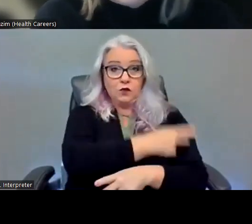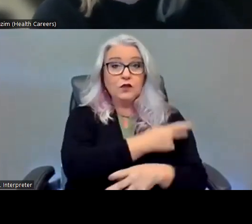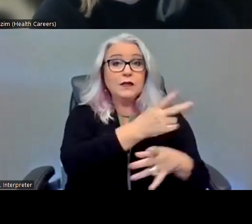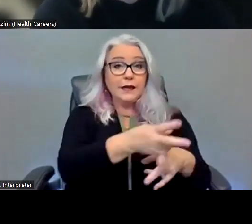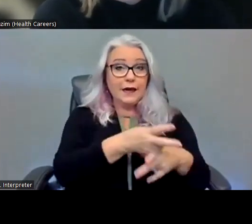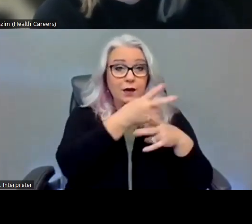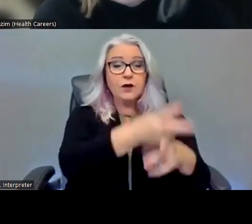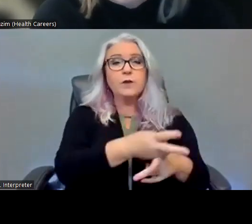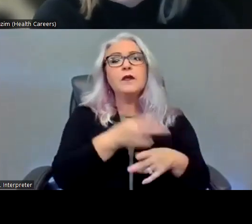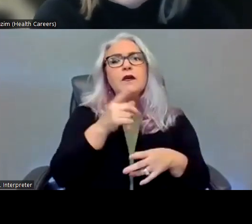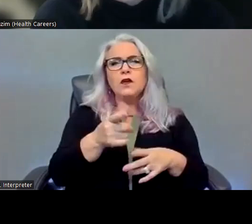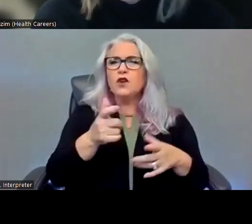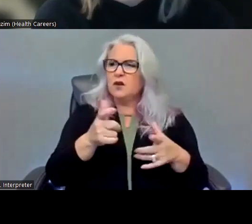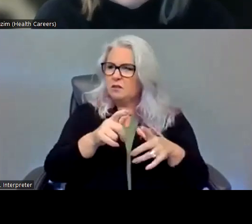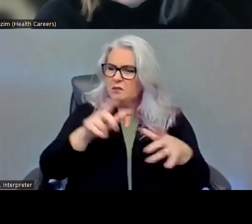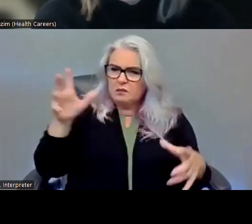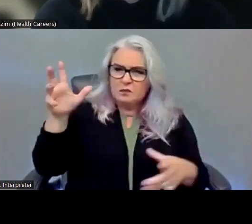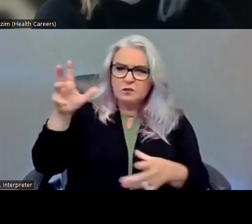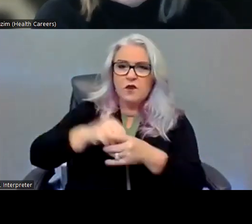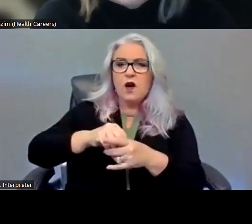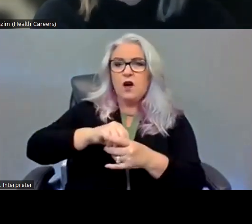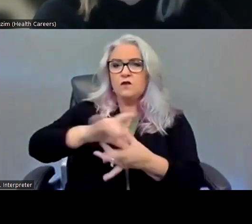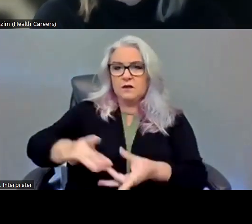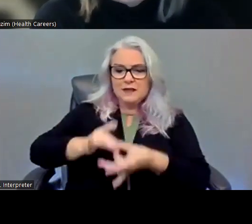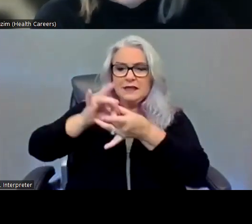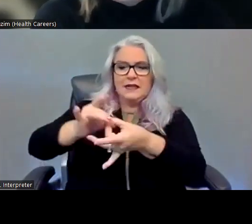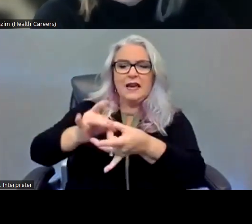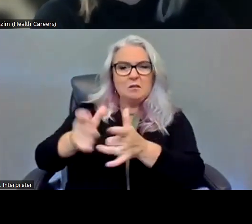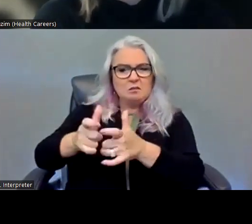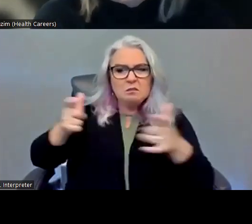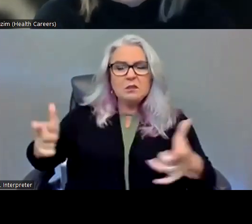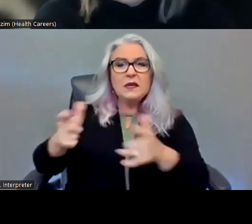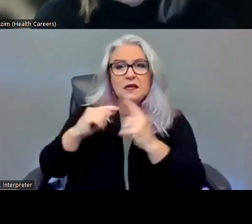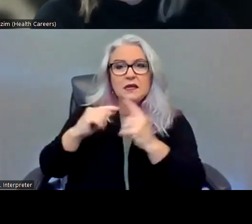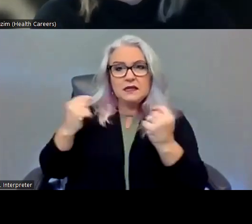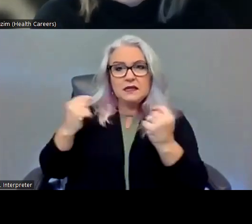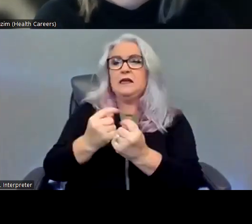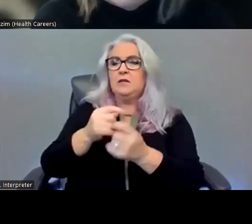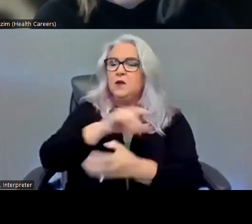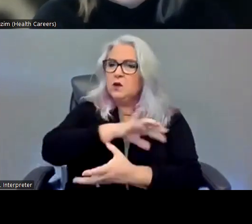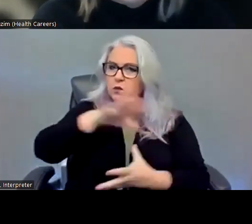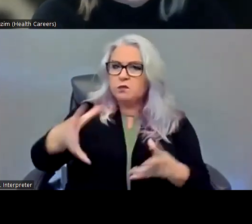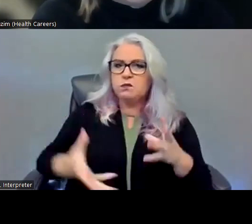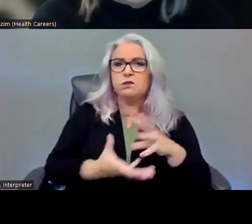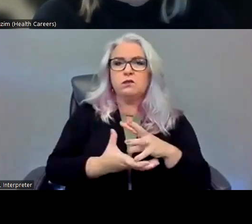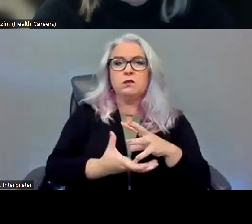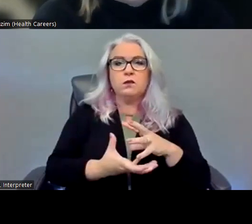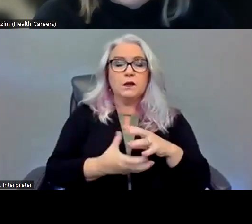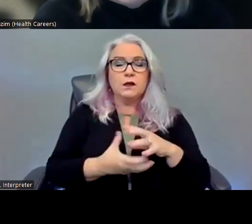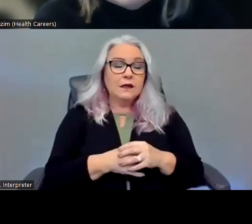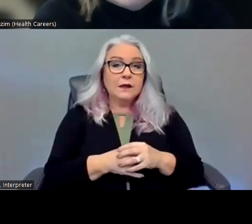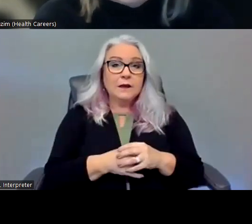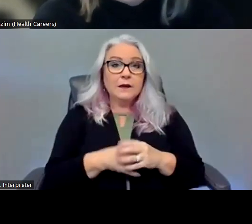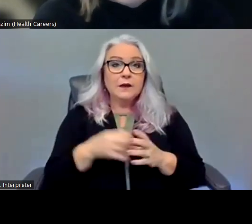you're a member of a larger team. That is important to understand, that you're one member of a much larger team.